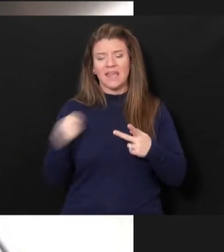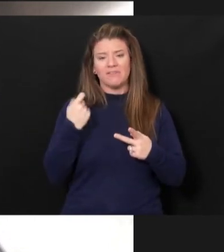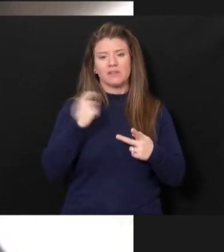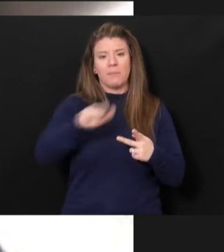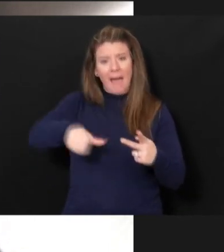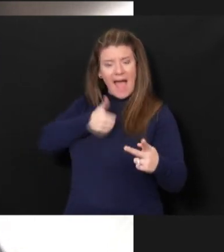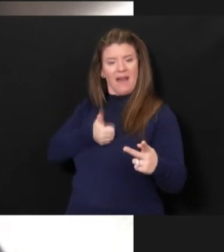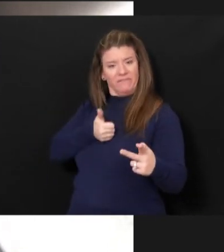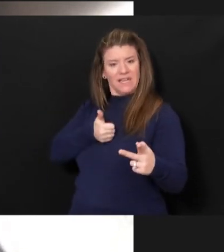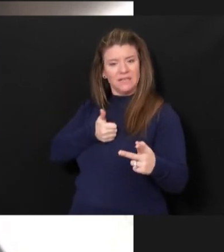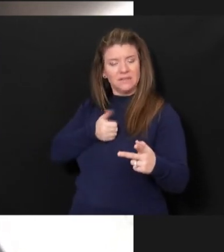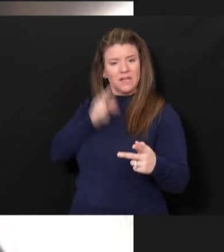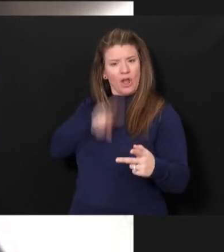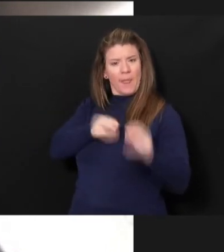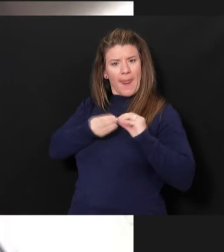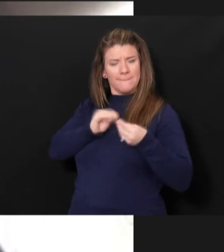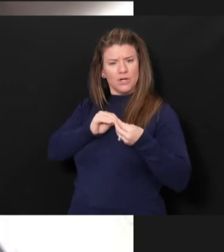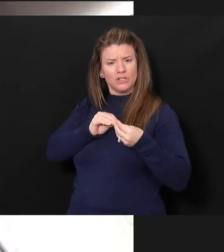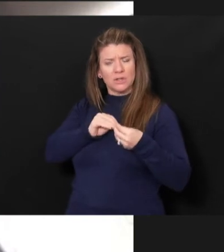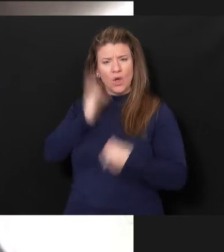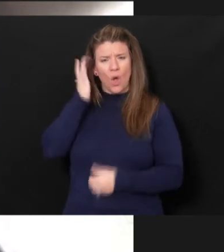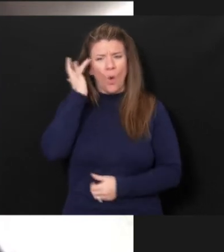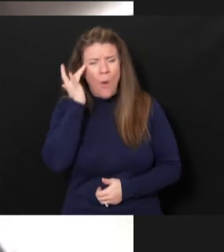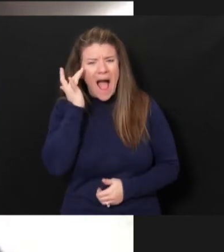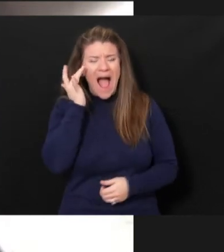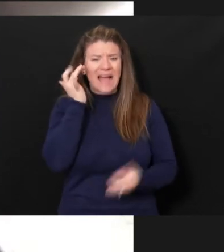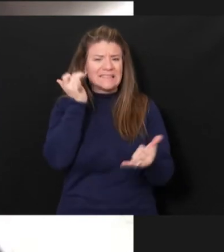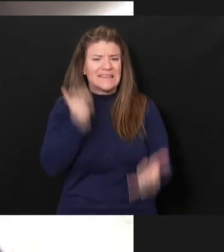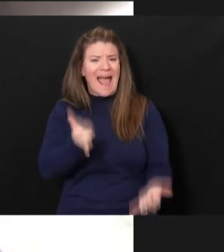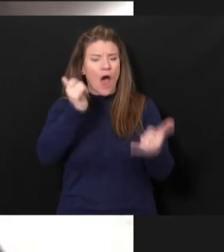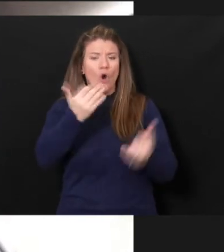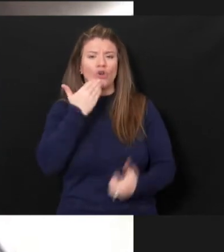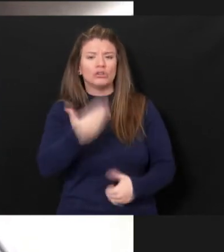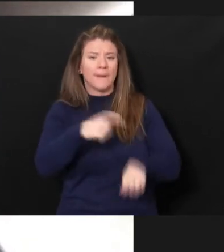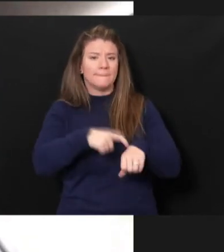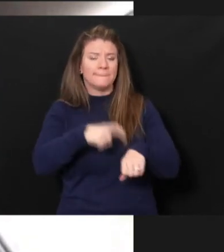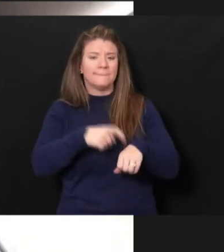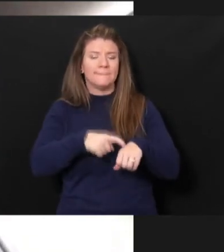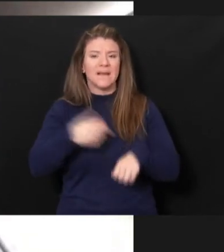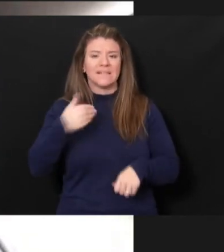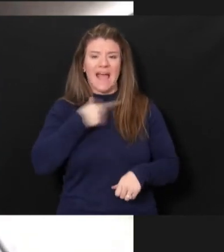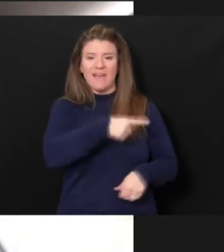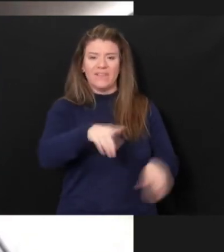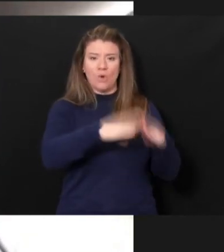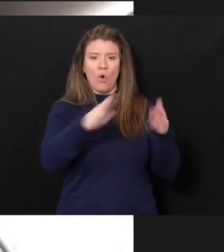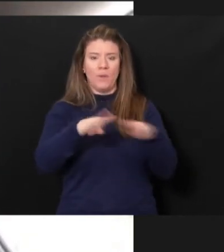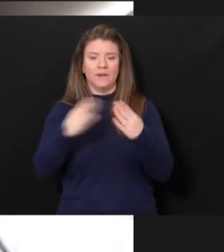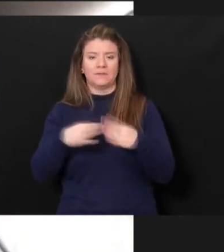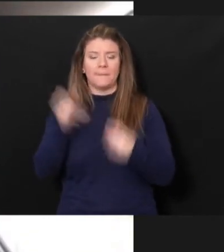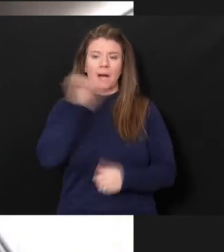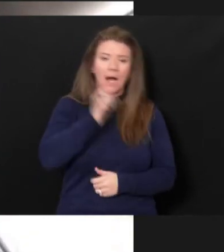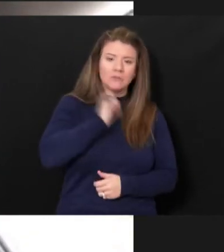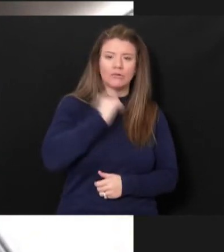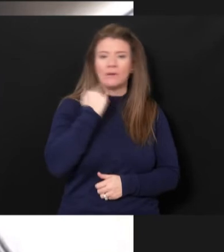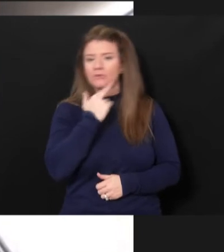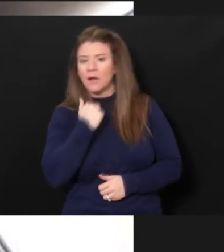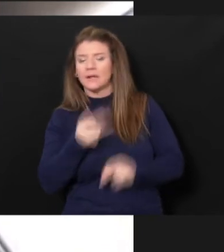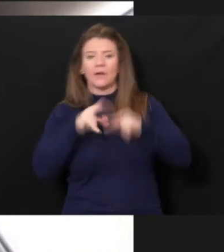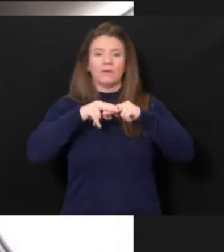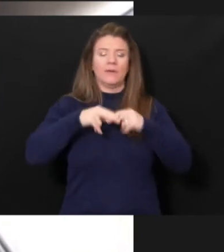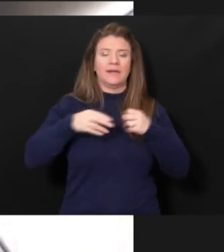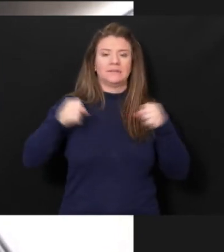the numbers that you're looking at and why right now's the good time to have all these reopenings of bars, restaurants, increased